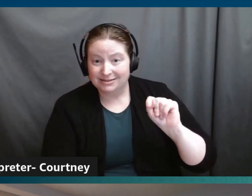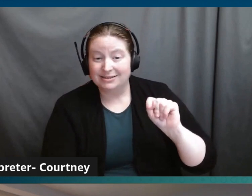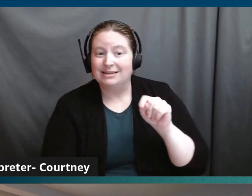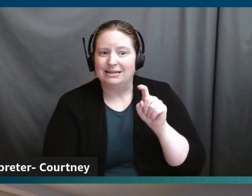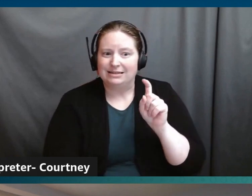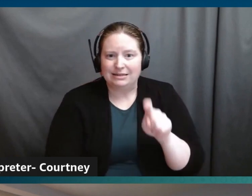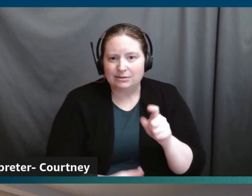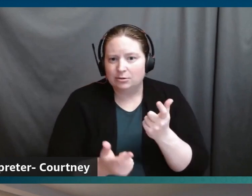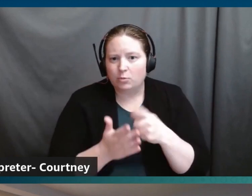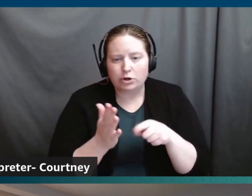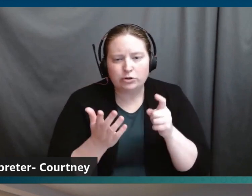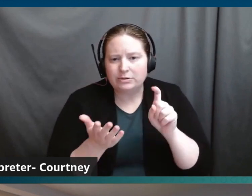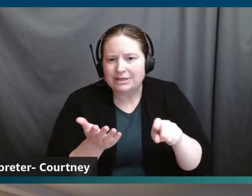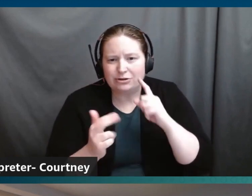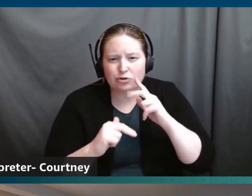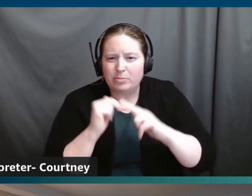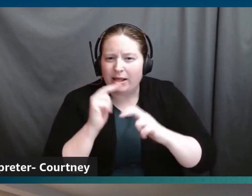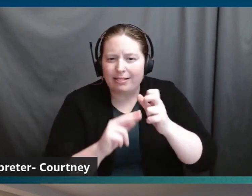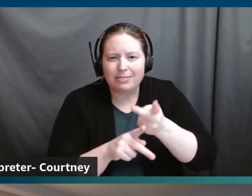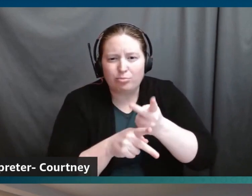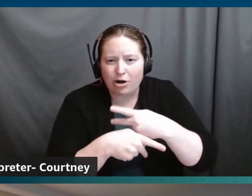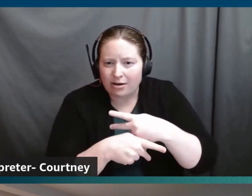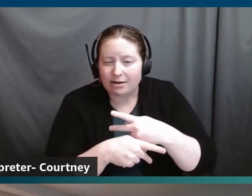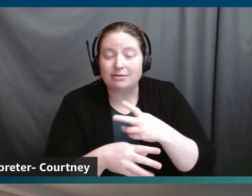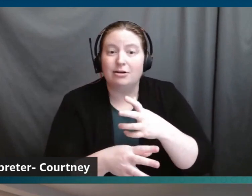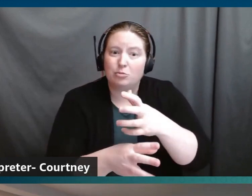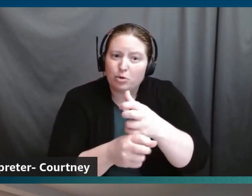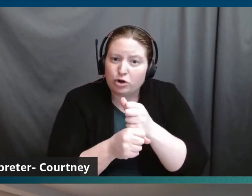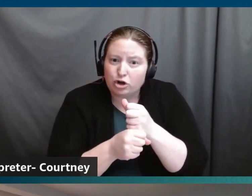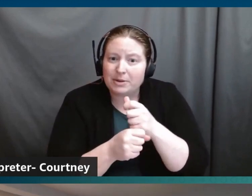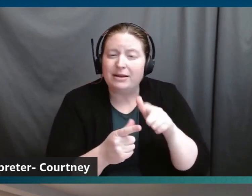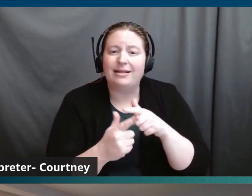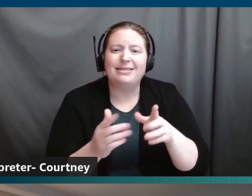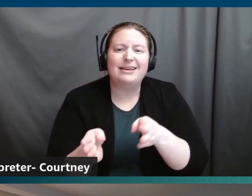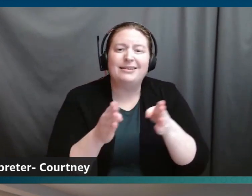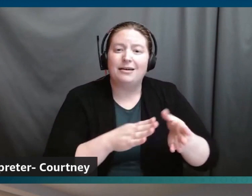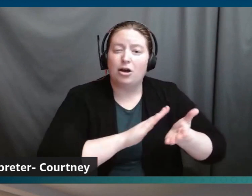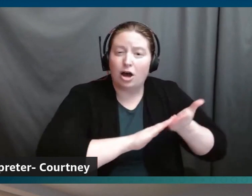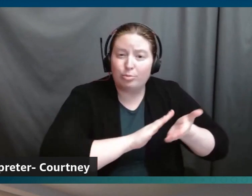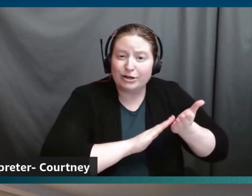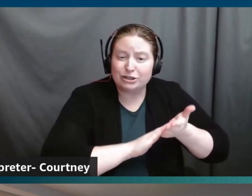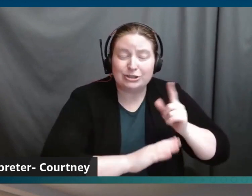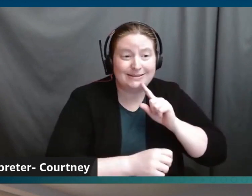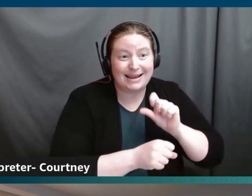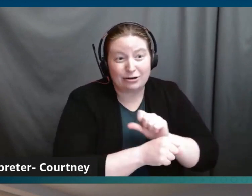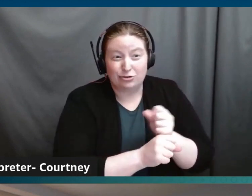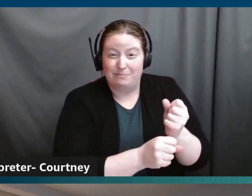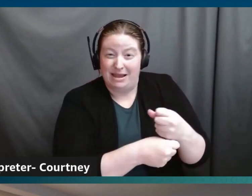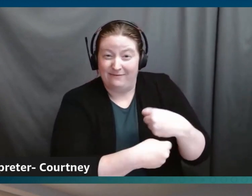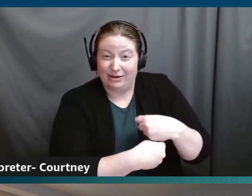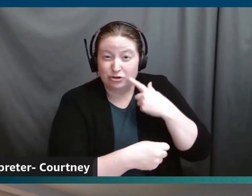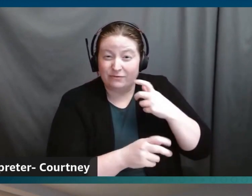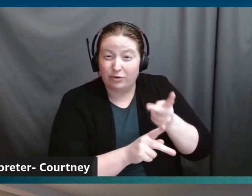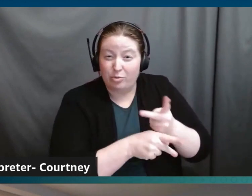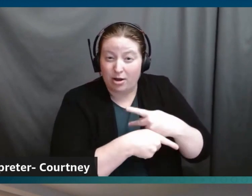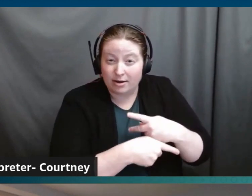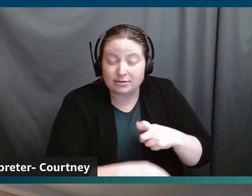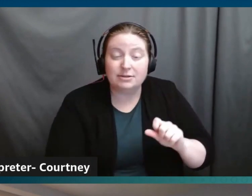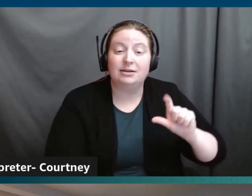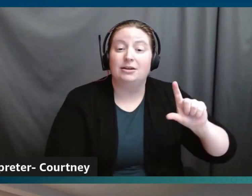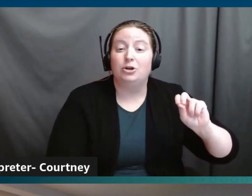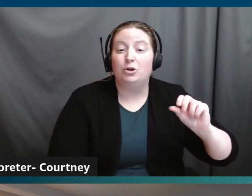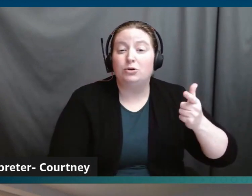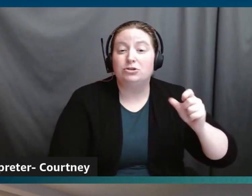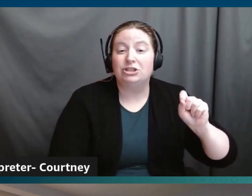that product. It goes into procurement, and then into operations, the actual manufacturing of the product, then logistics, the distribution